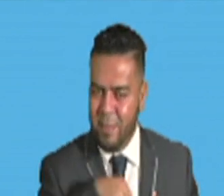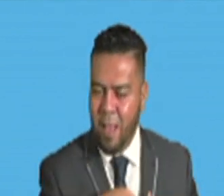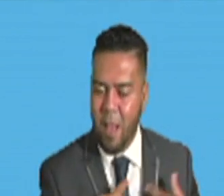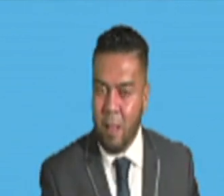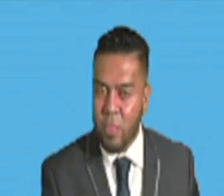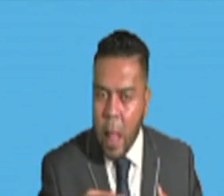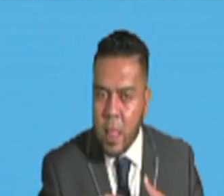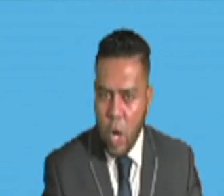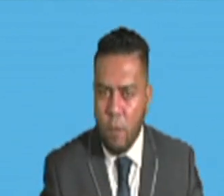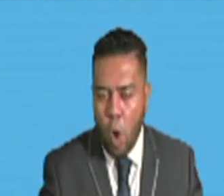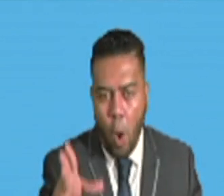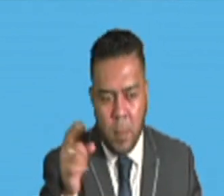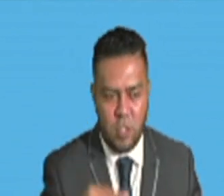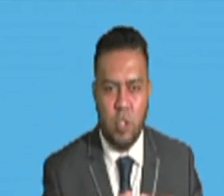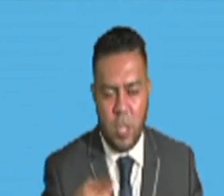that,